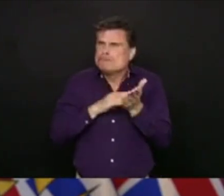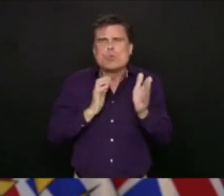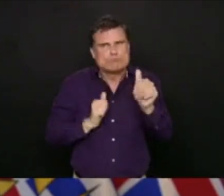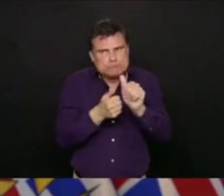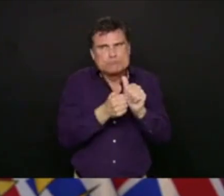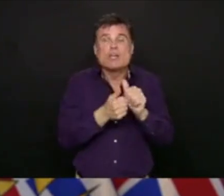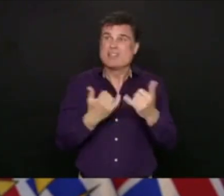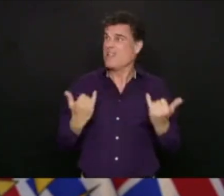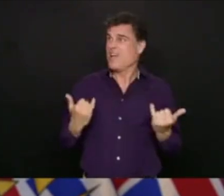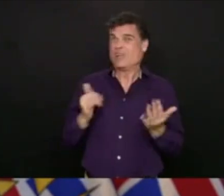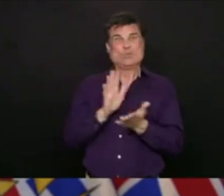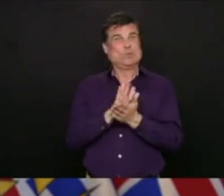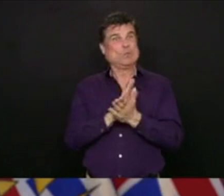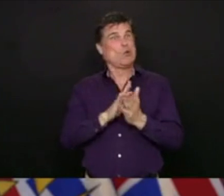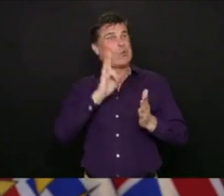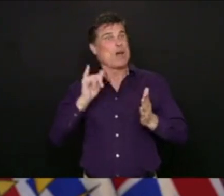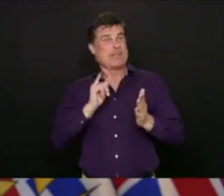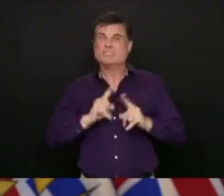outside, doesn't stop.